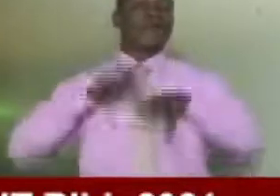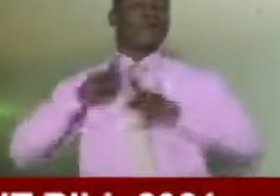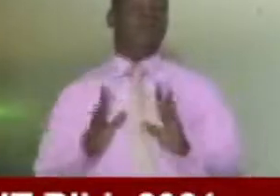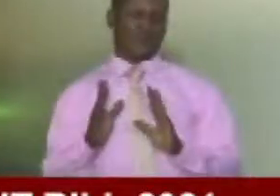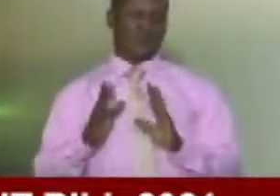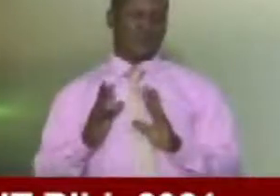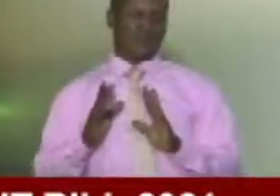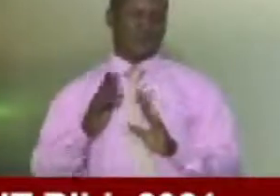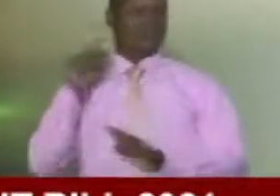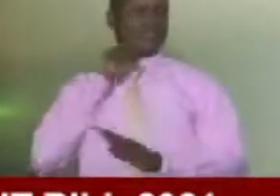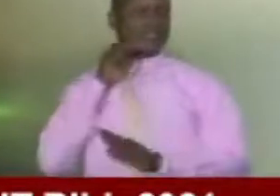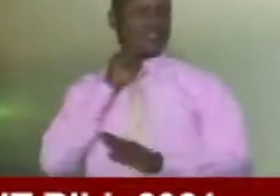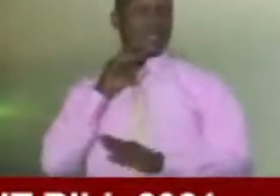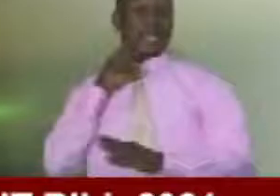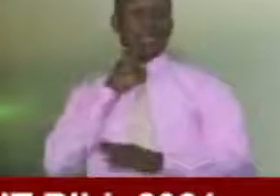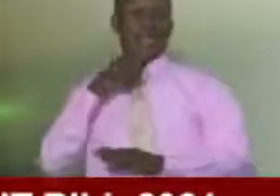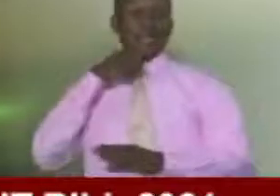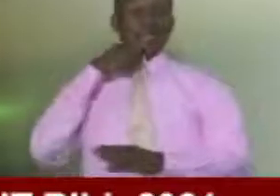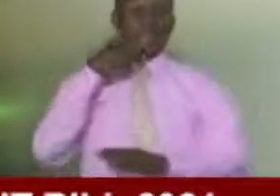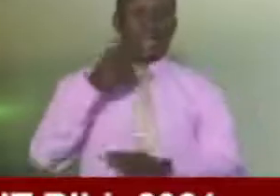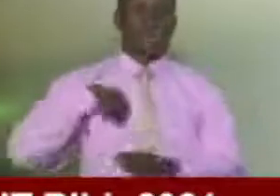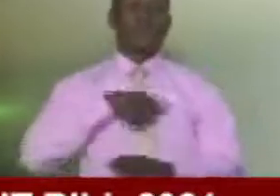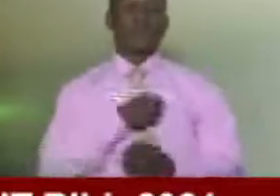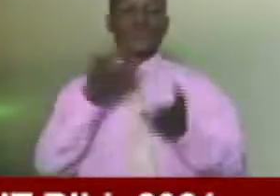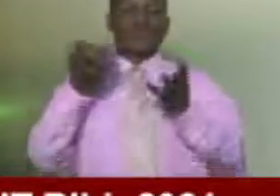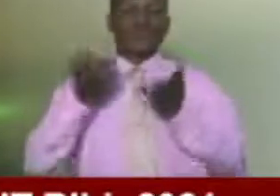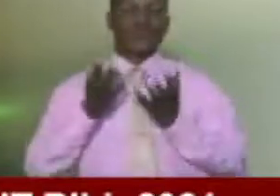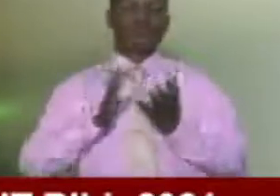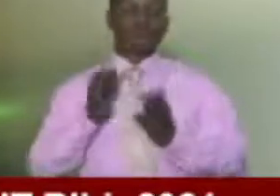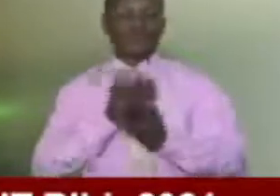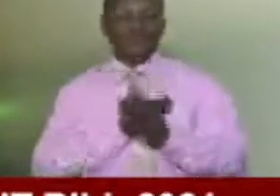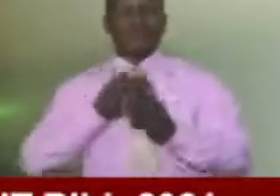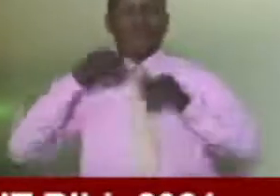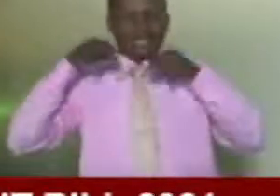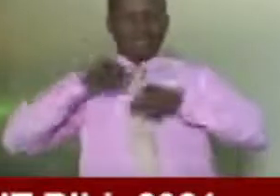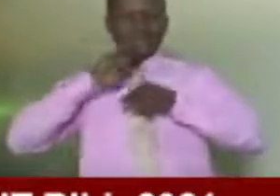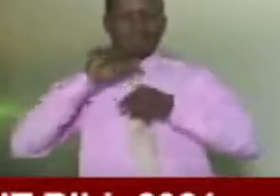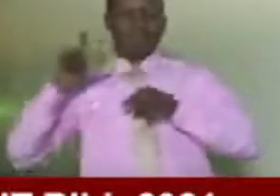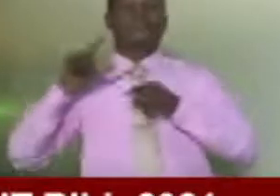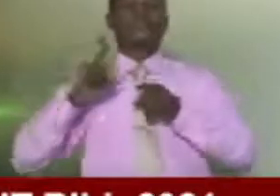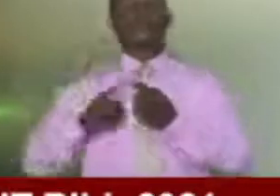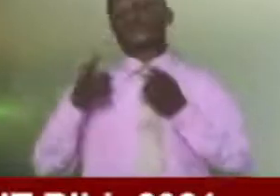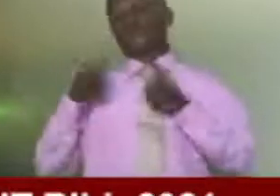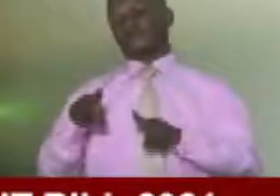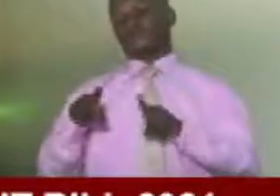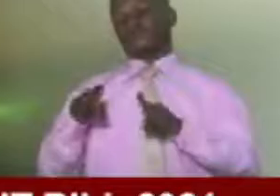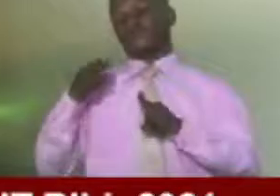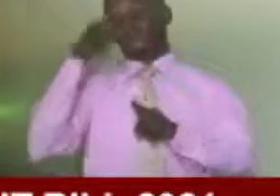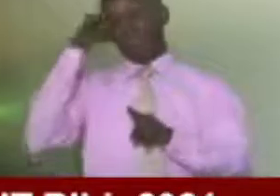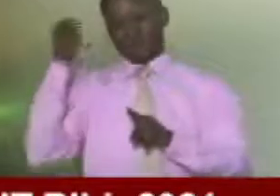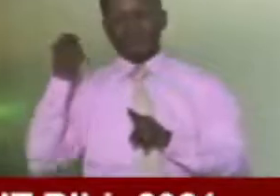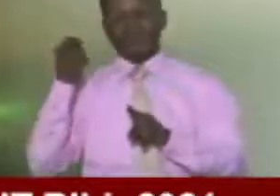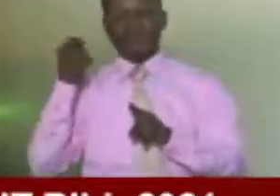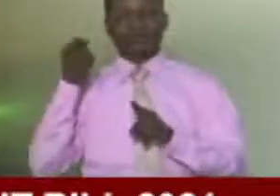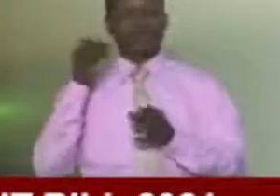And Nigerians are saying we need our electoral process to work for us so that we can take ownership of this process, because Nigeria's democracy